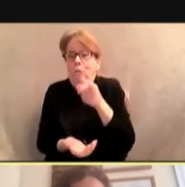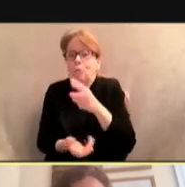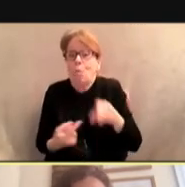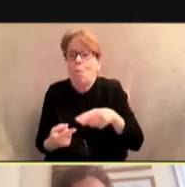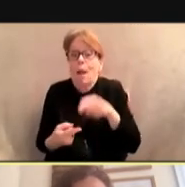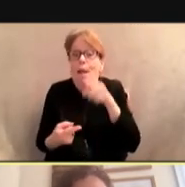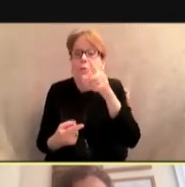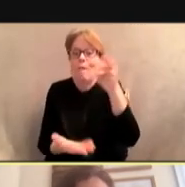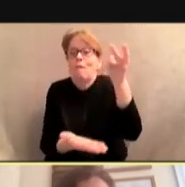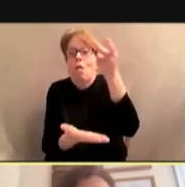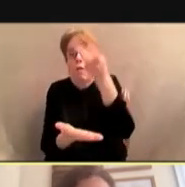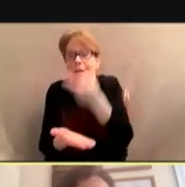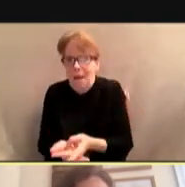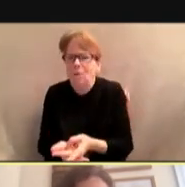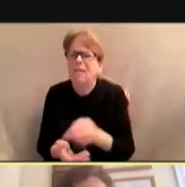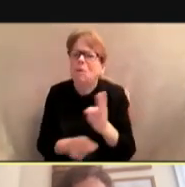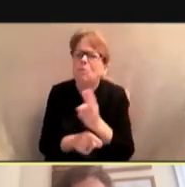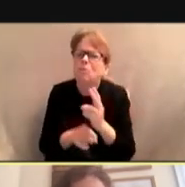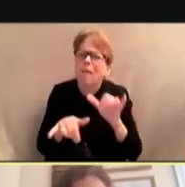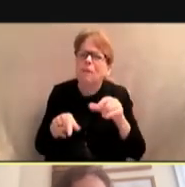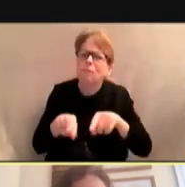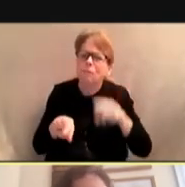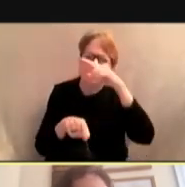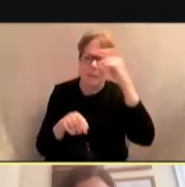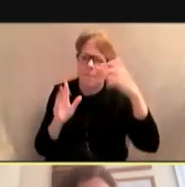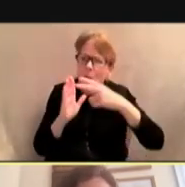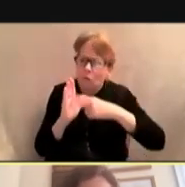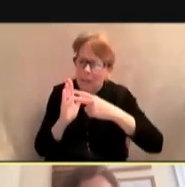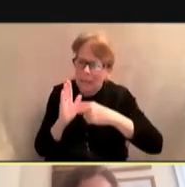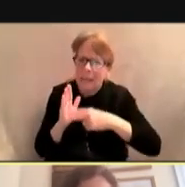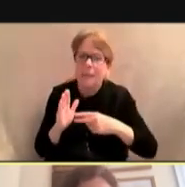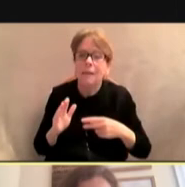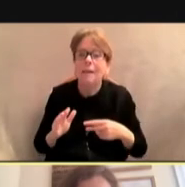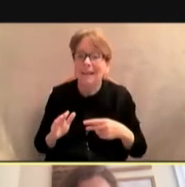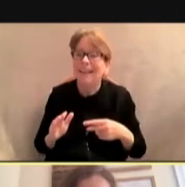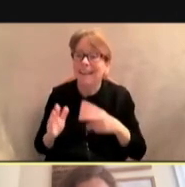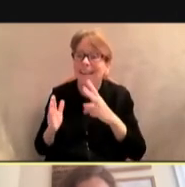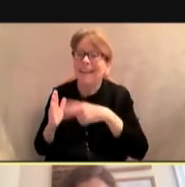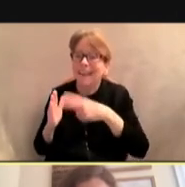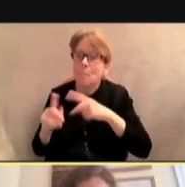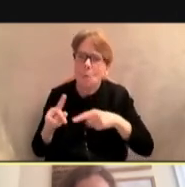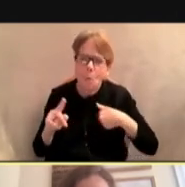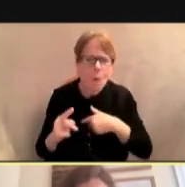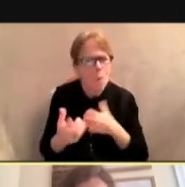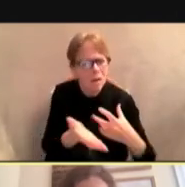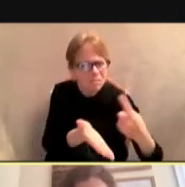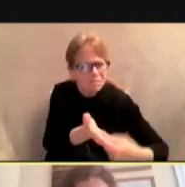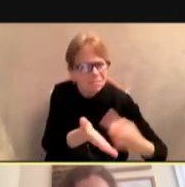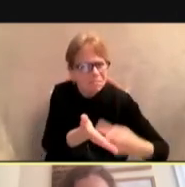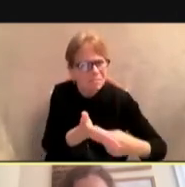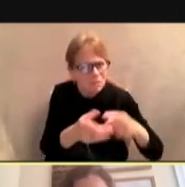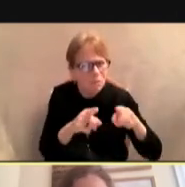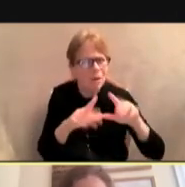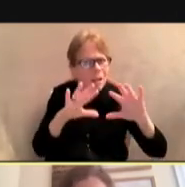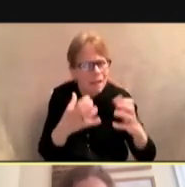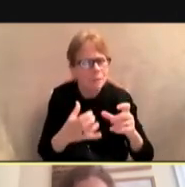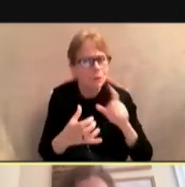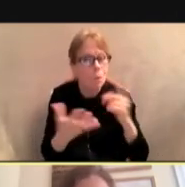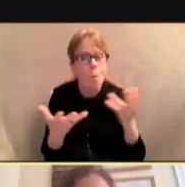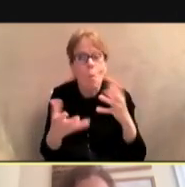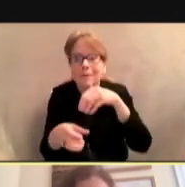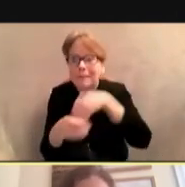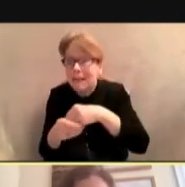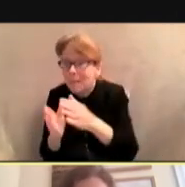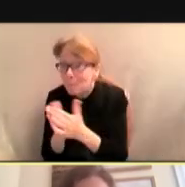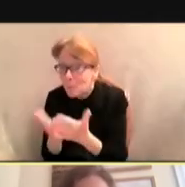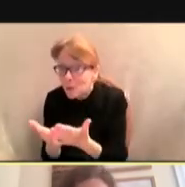learning about disability. We just weren't discussing it directly in our classes. And we made sure that content became part of what all students